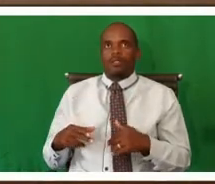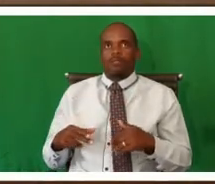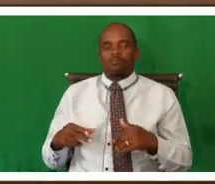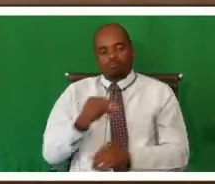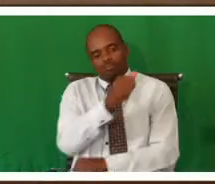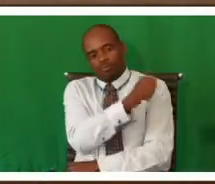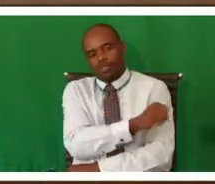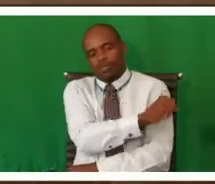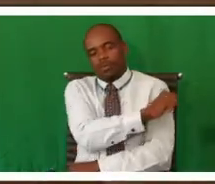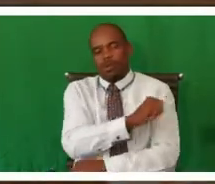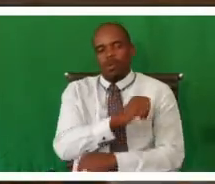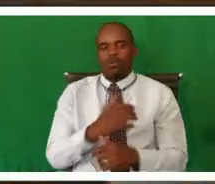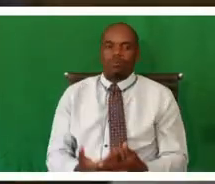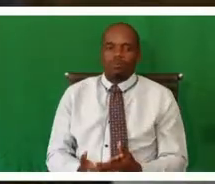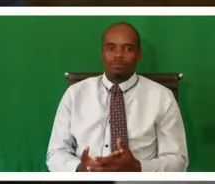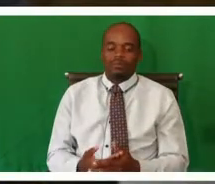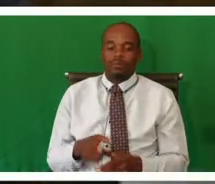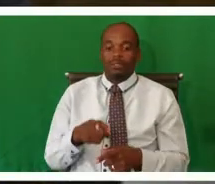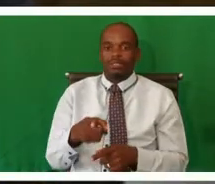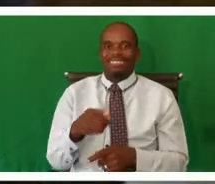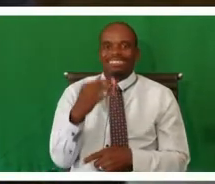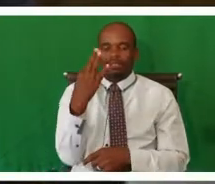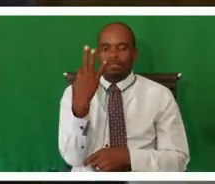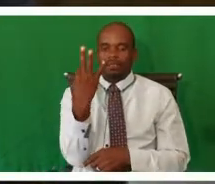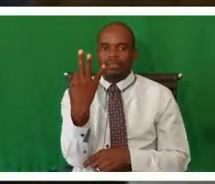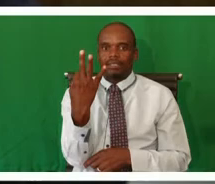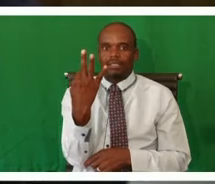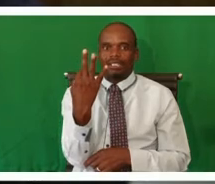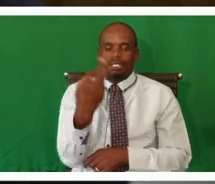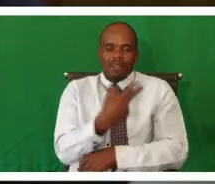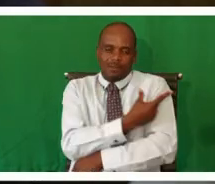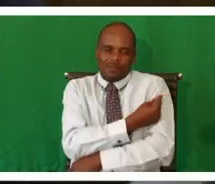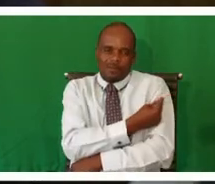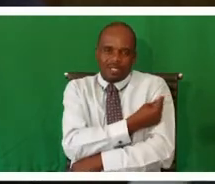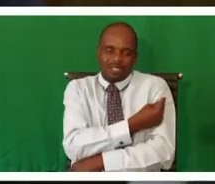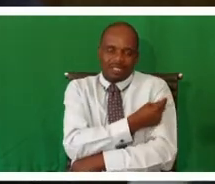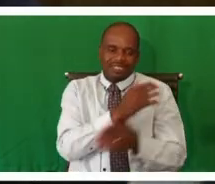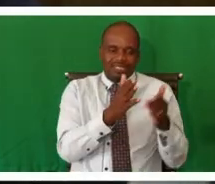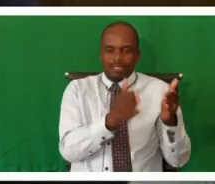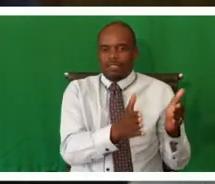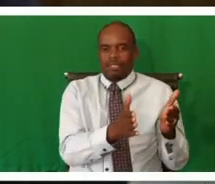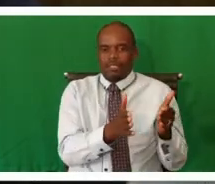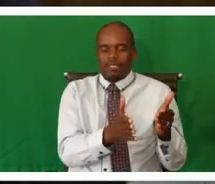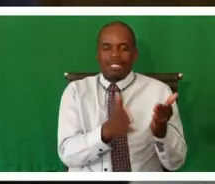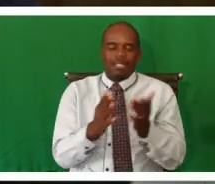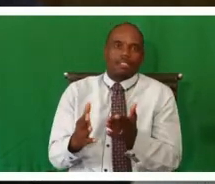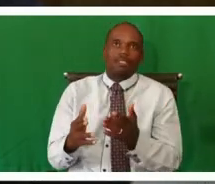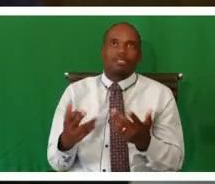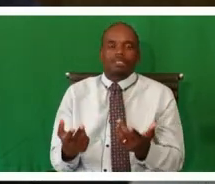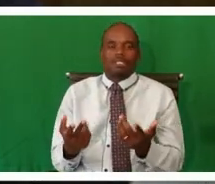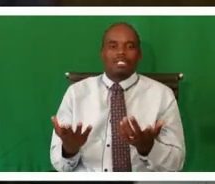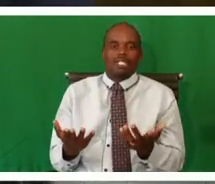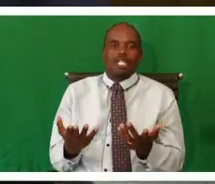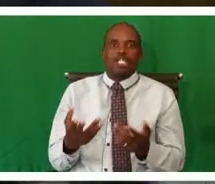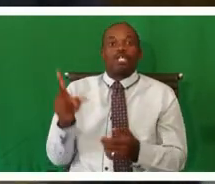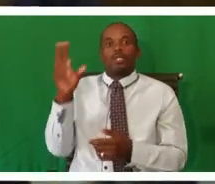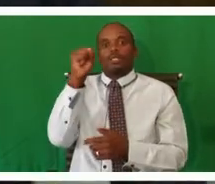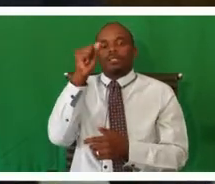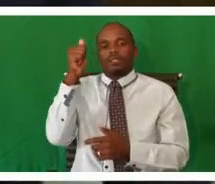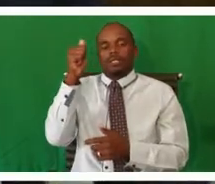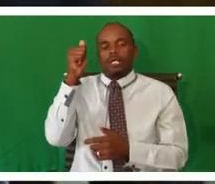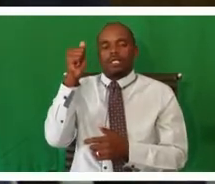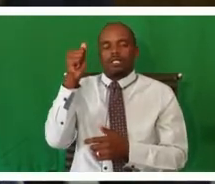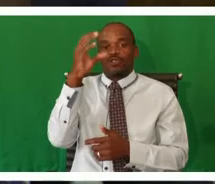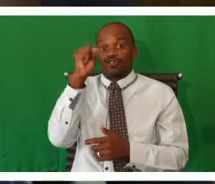hospitals. This week we are launching 3 additional vaccine sites: Fezi Ngubentombi in Sasolburg, Bongani